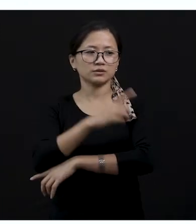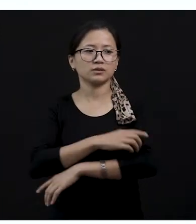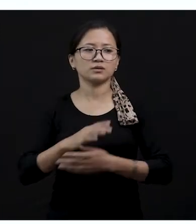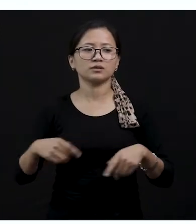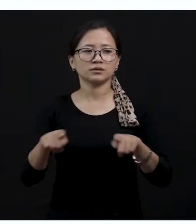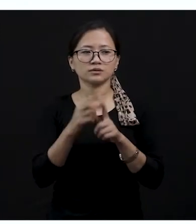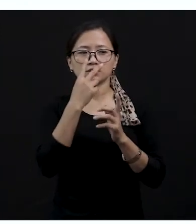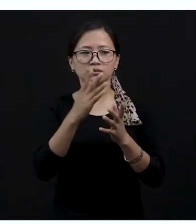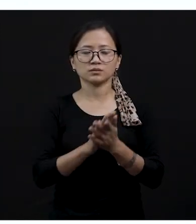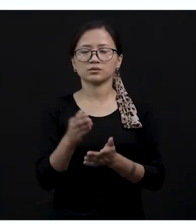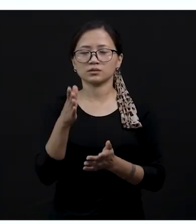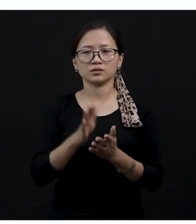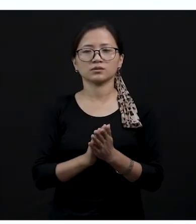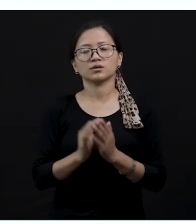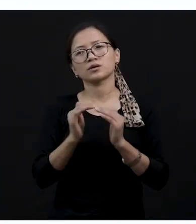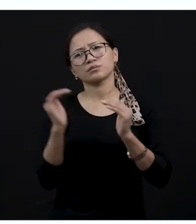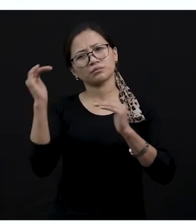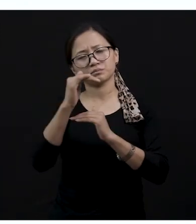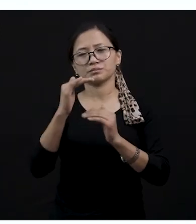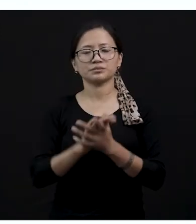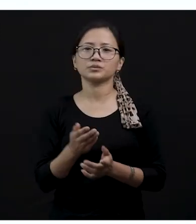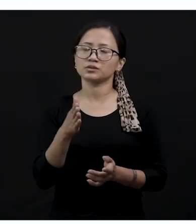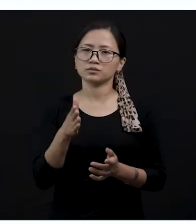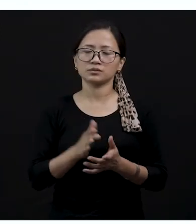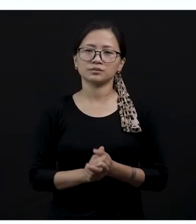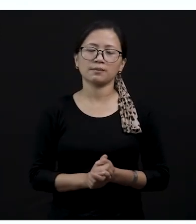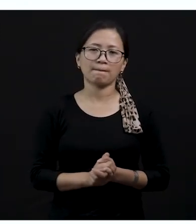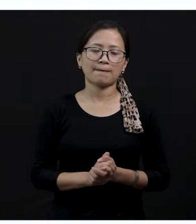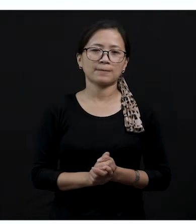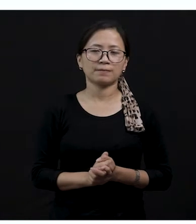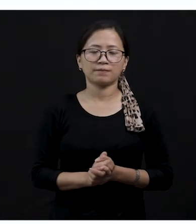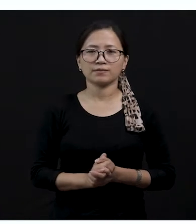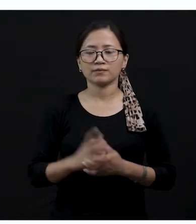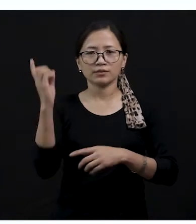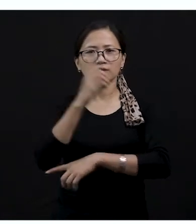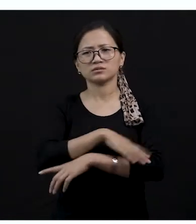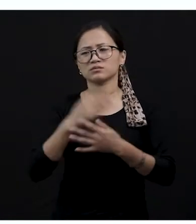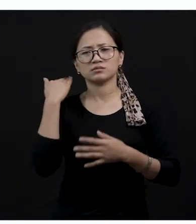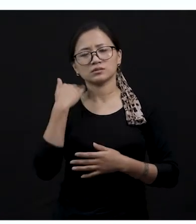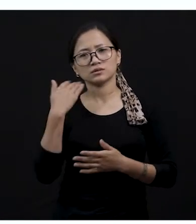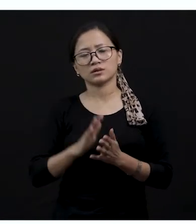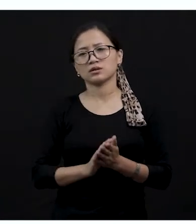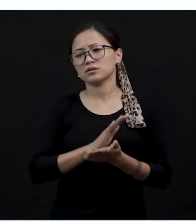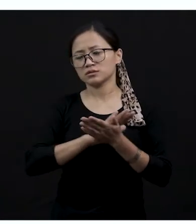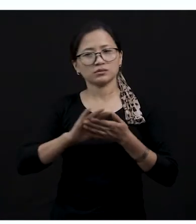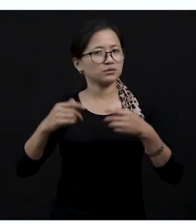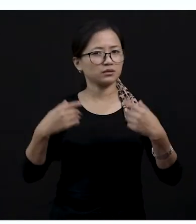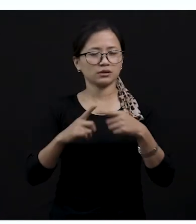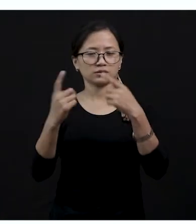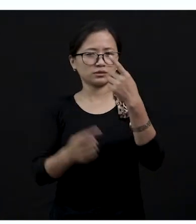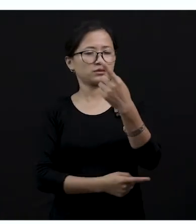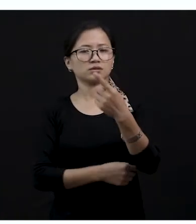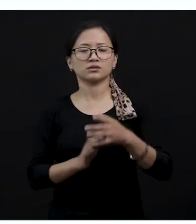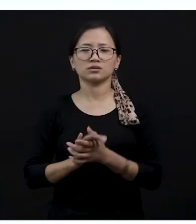beyond. See, it is almost about to end, okay? The boring day is about to end. Dismal